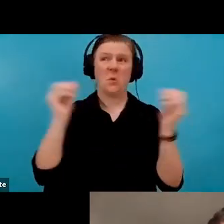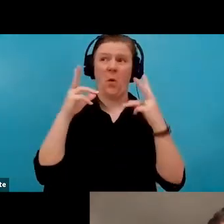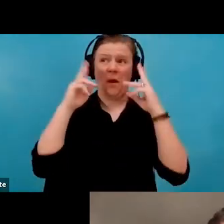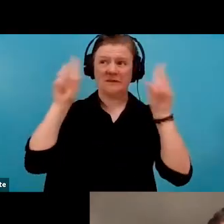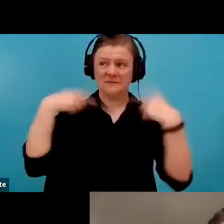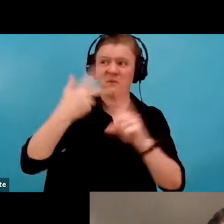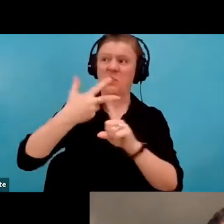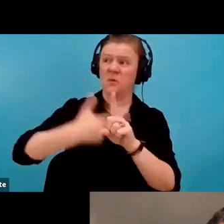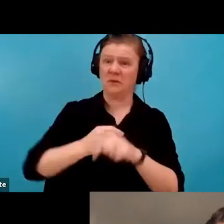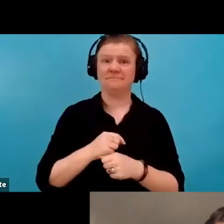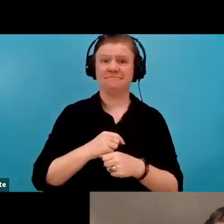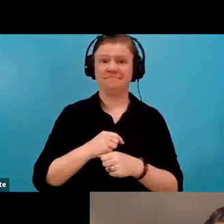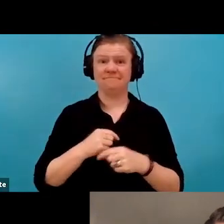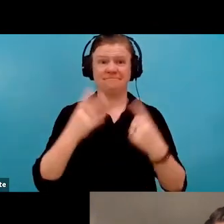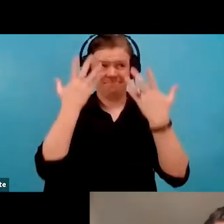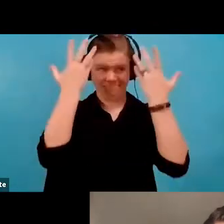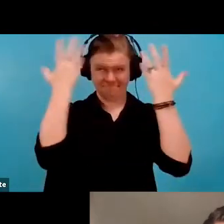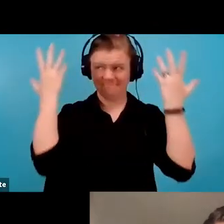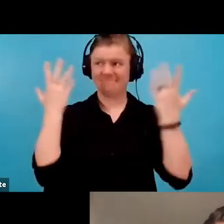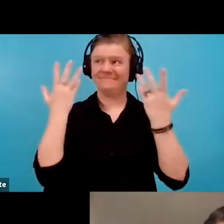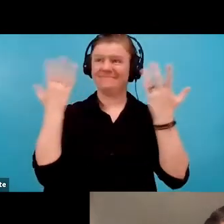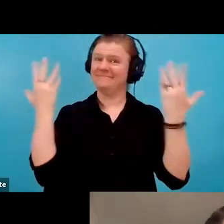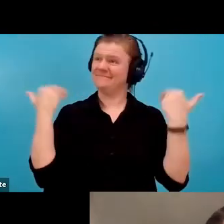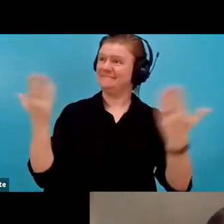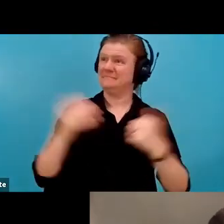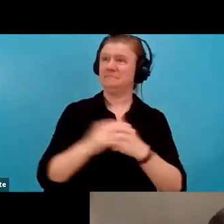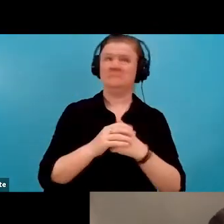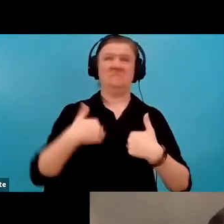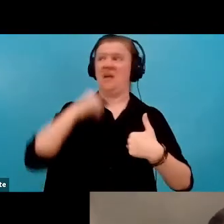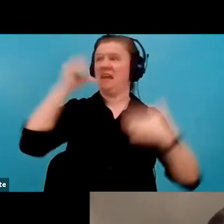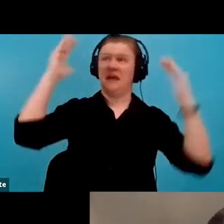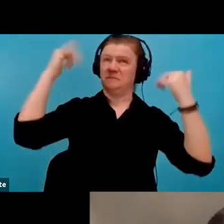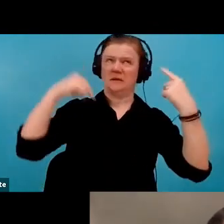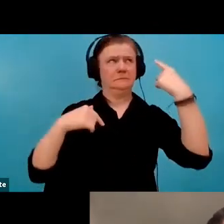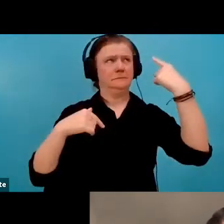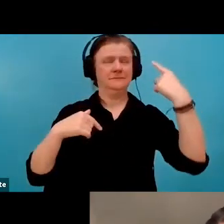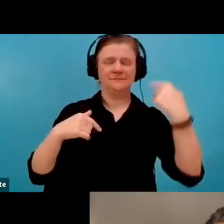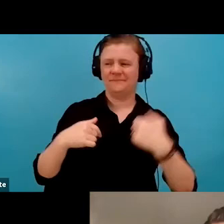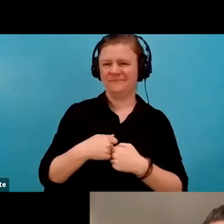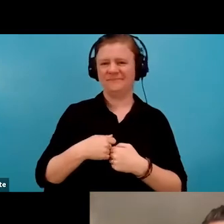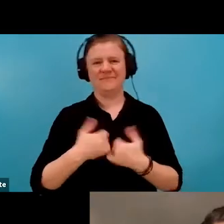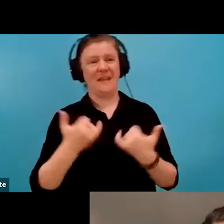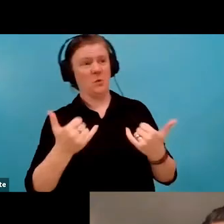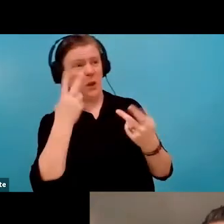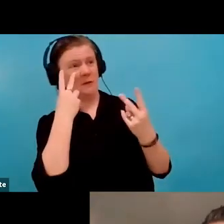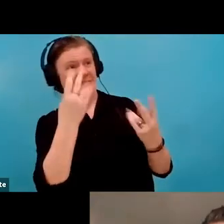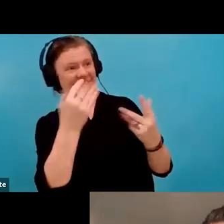it's really happening. It's all happening in a way that I would not have anticipated. And now we're all experiencing it.